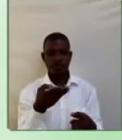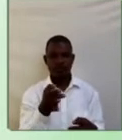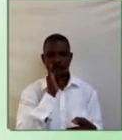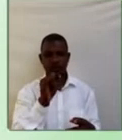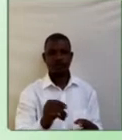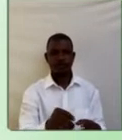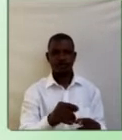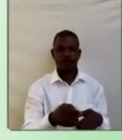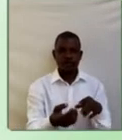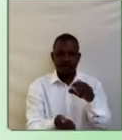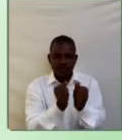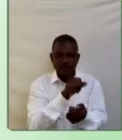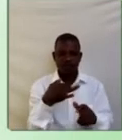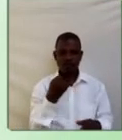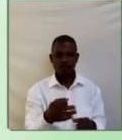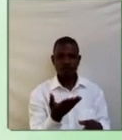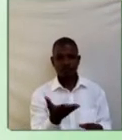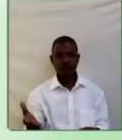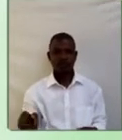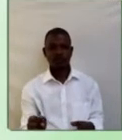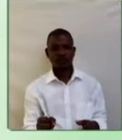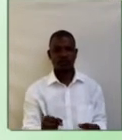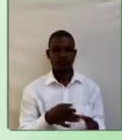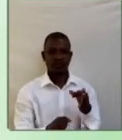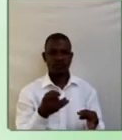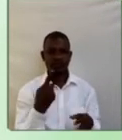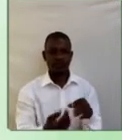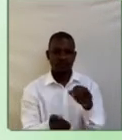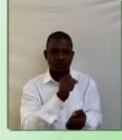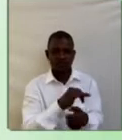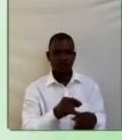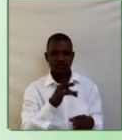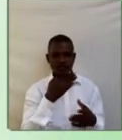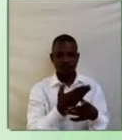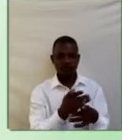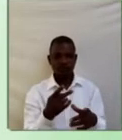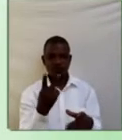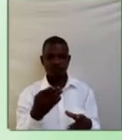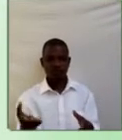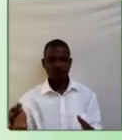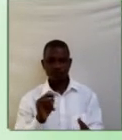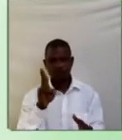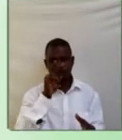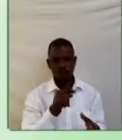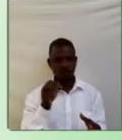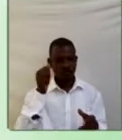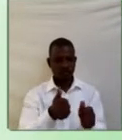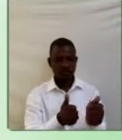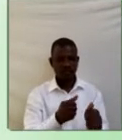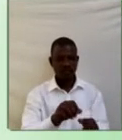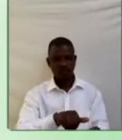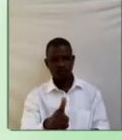there is exchange of something. If the exchange is between two things, use each